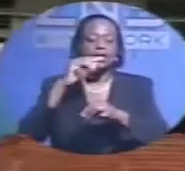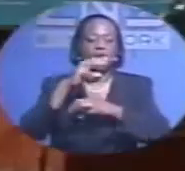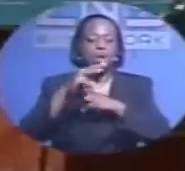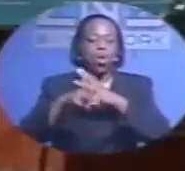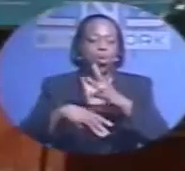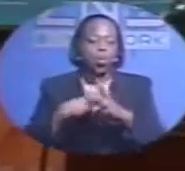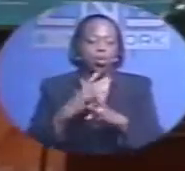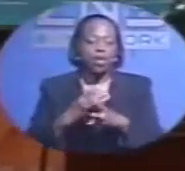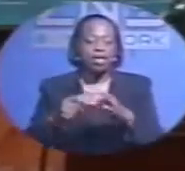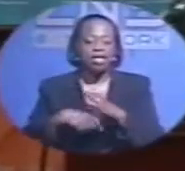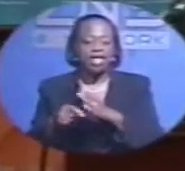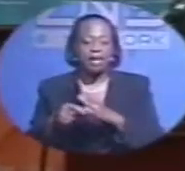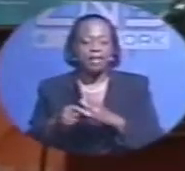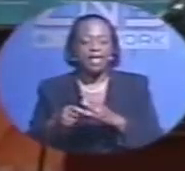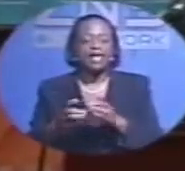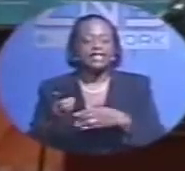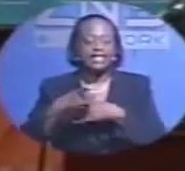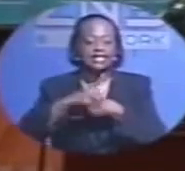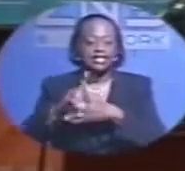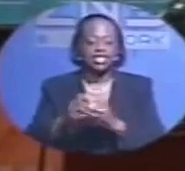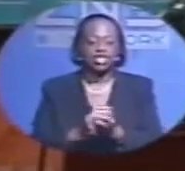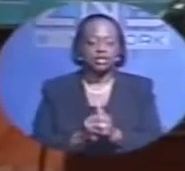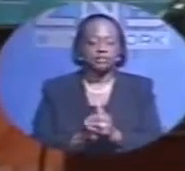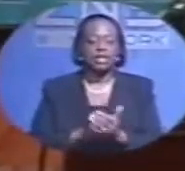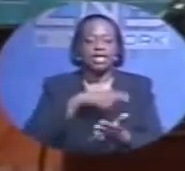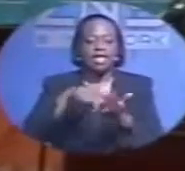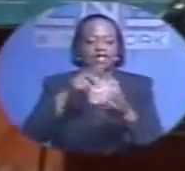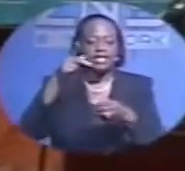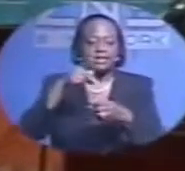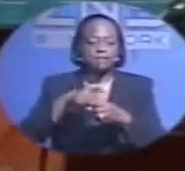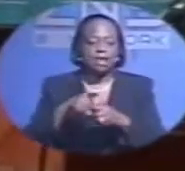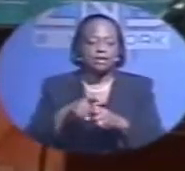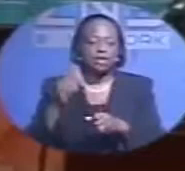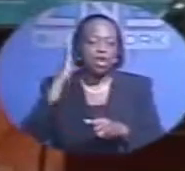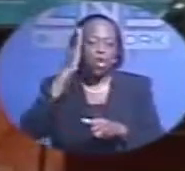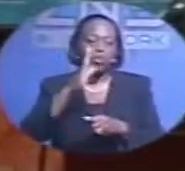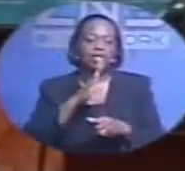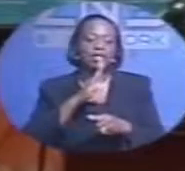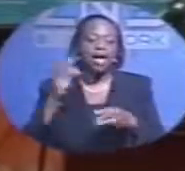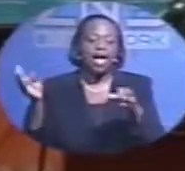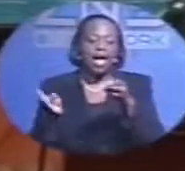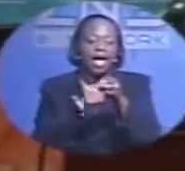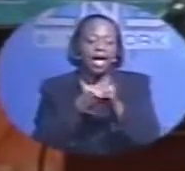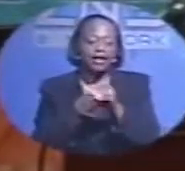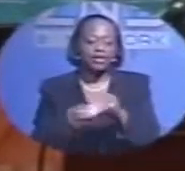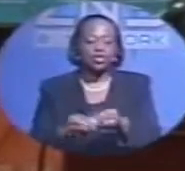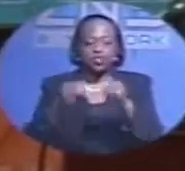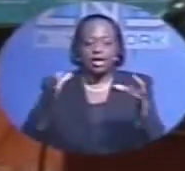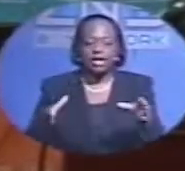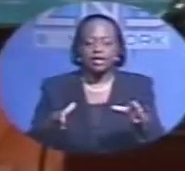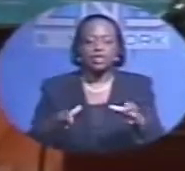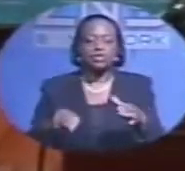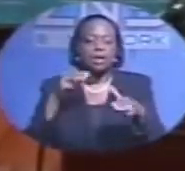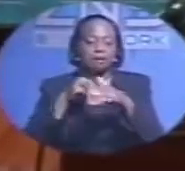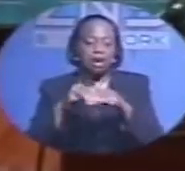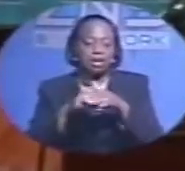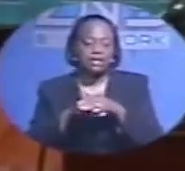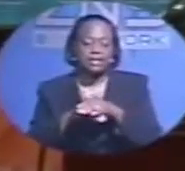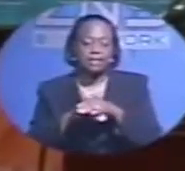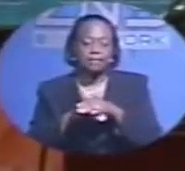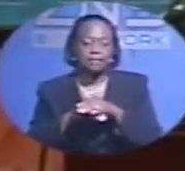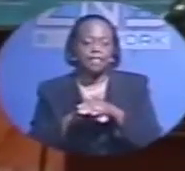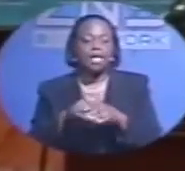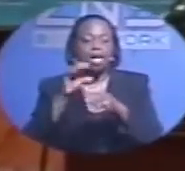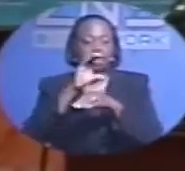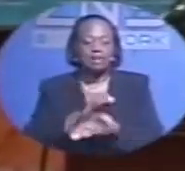destination. Such a partner would add greatly to the marketing clout, customer base,